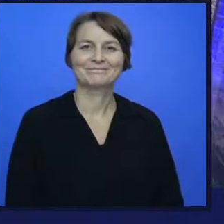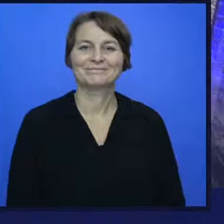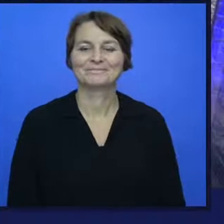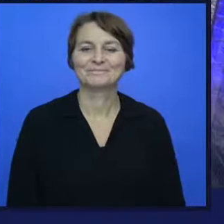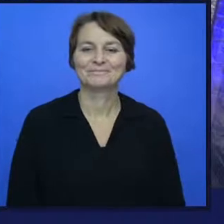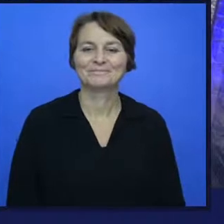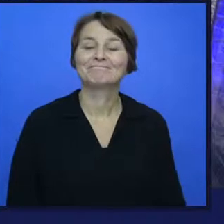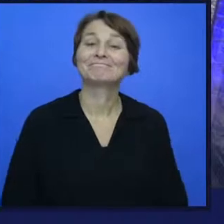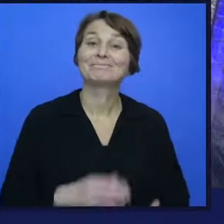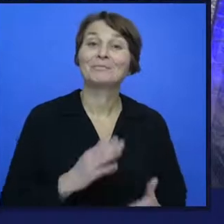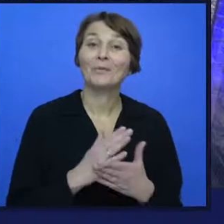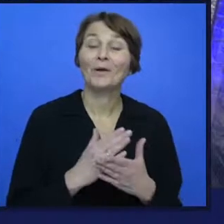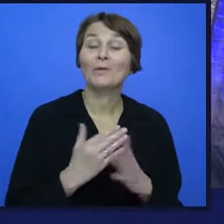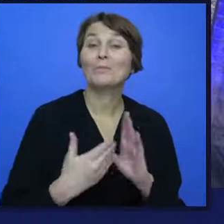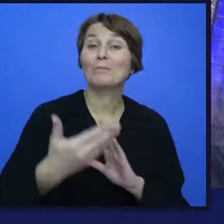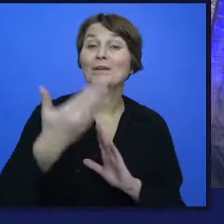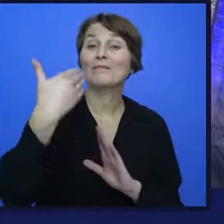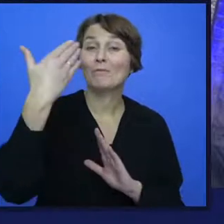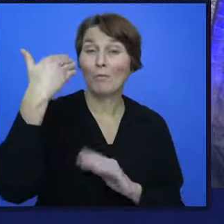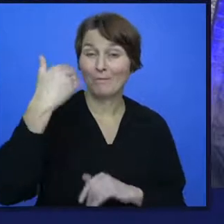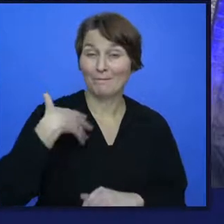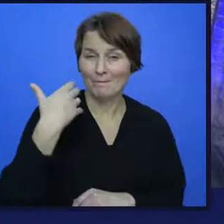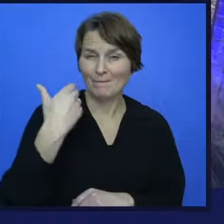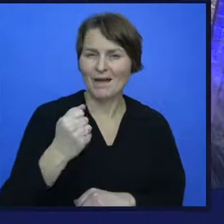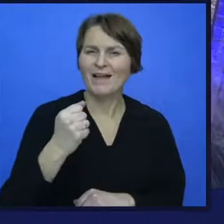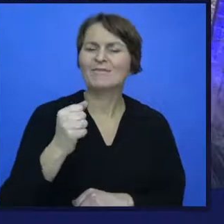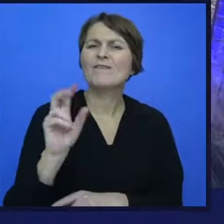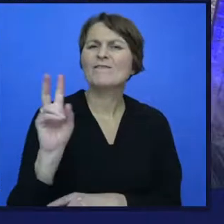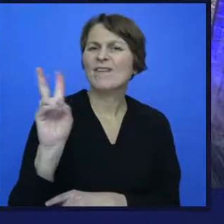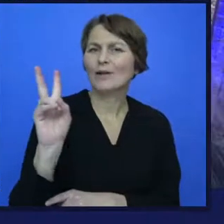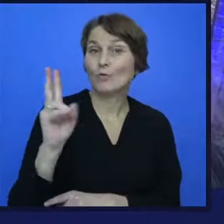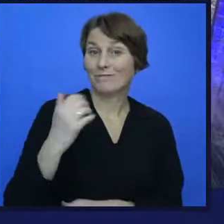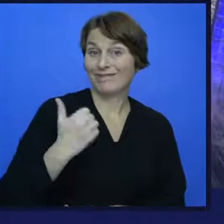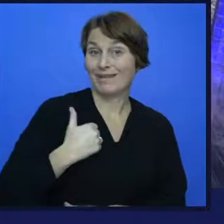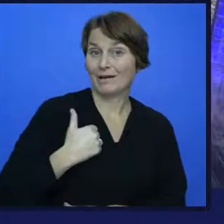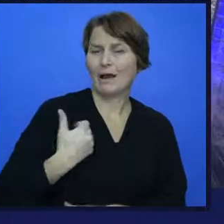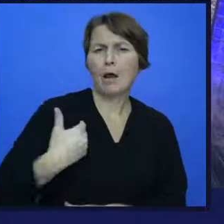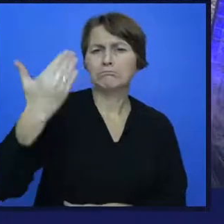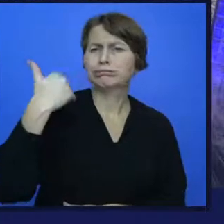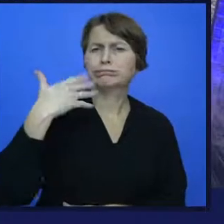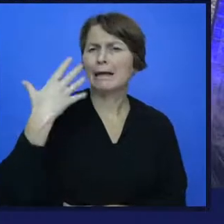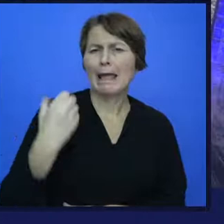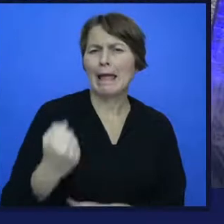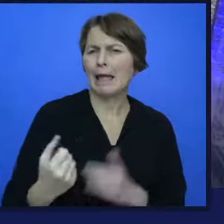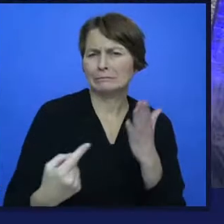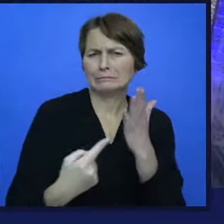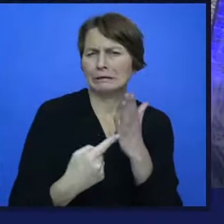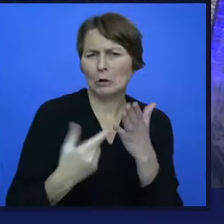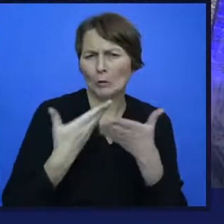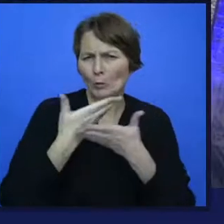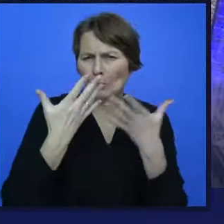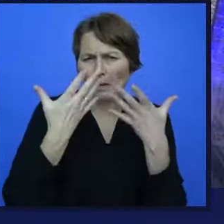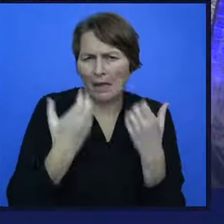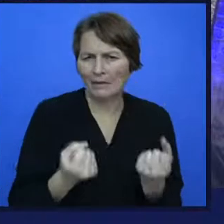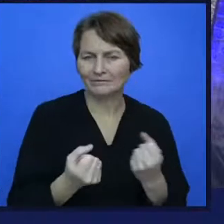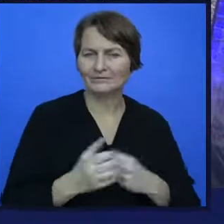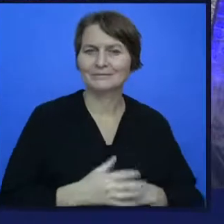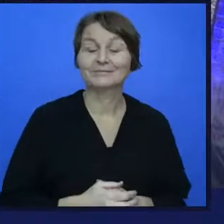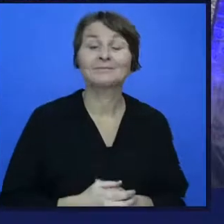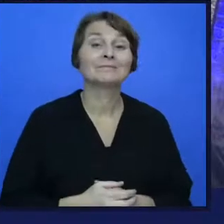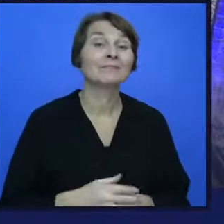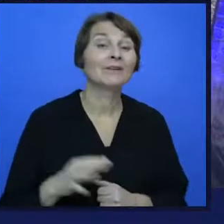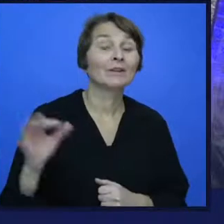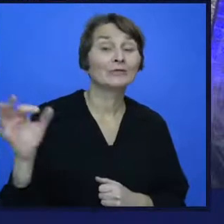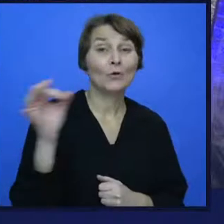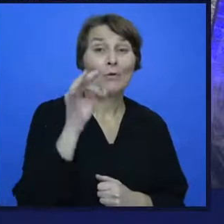Robotics out of Vancouver, the technology didn't exist, right? What we were asked to do was the drones that were flying